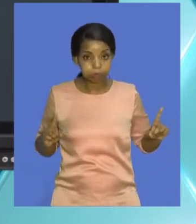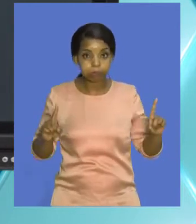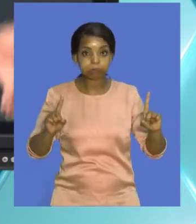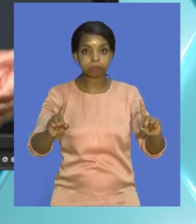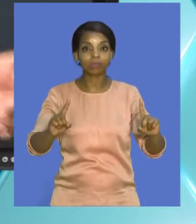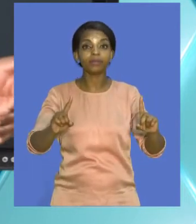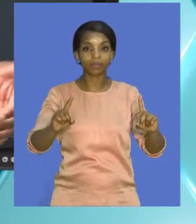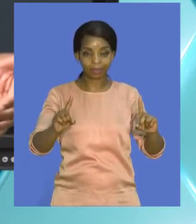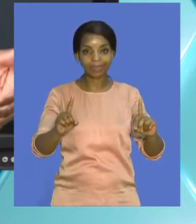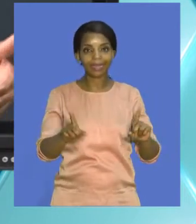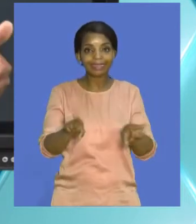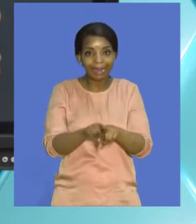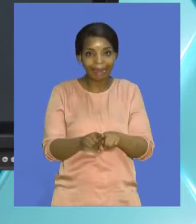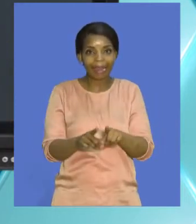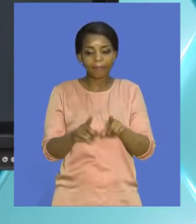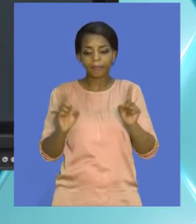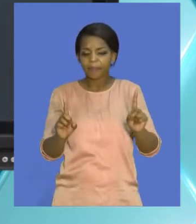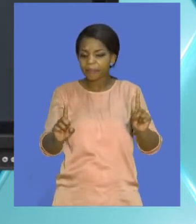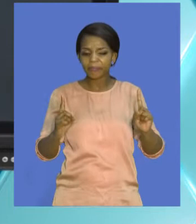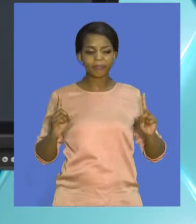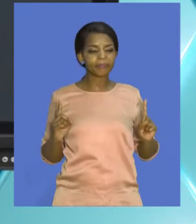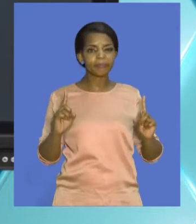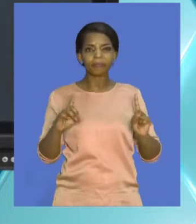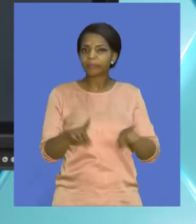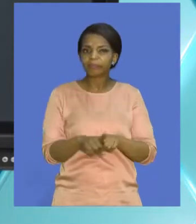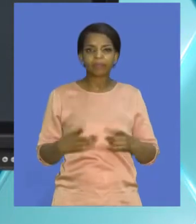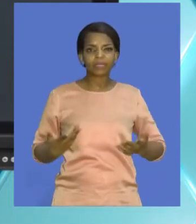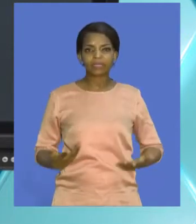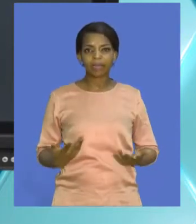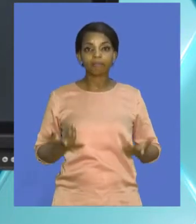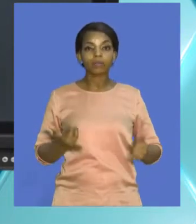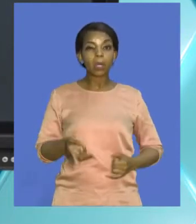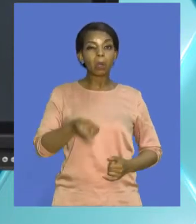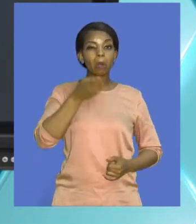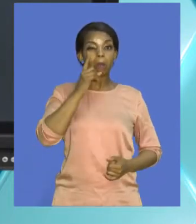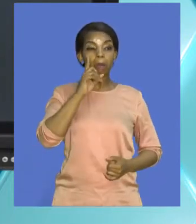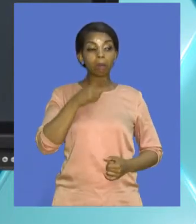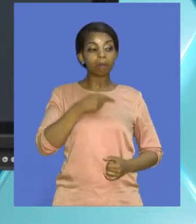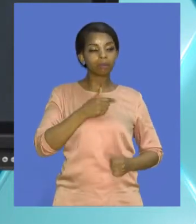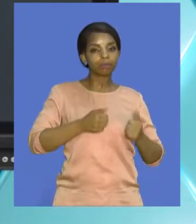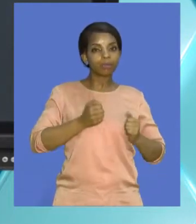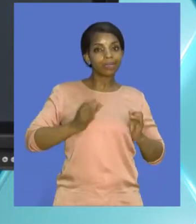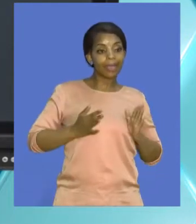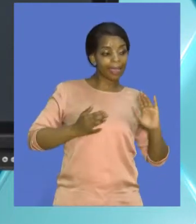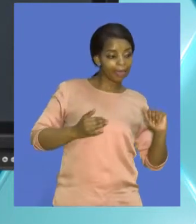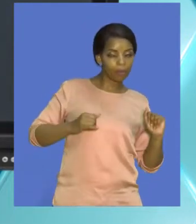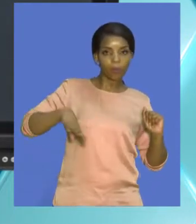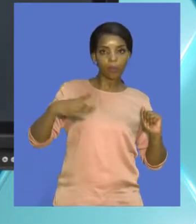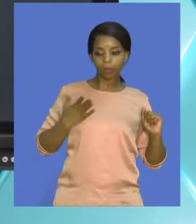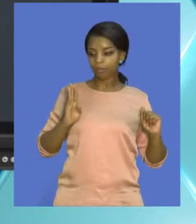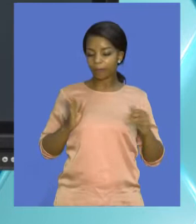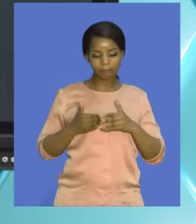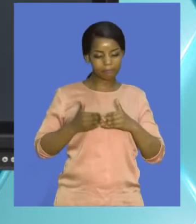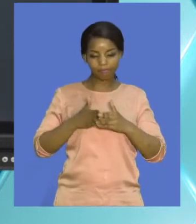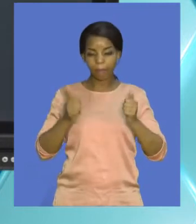the controlled variable. And then we want to see how fast. Obviously, it will talk to the amount of time taken to complete that distance.